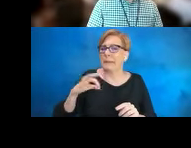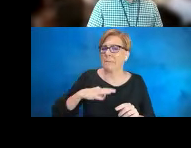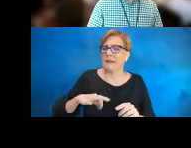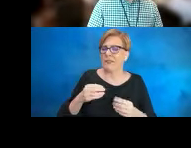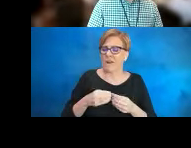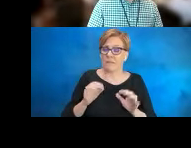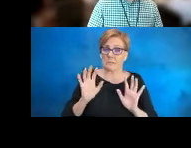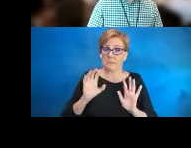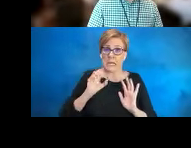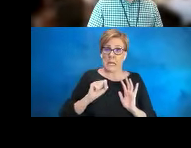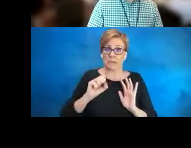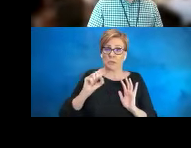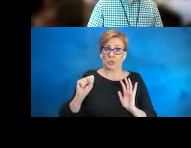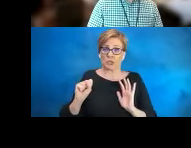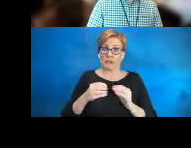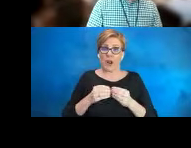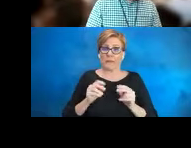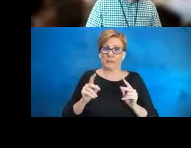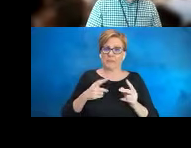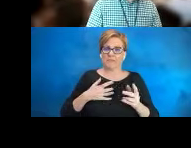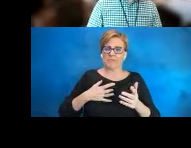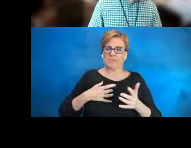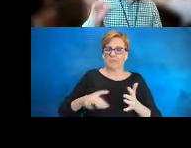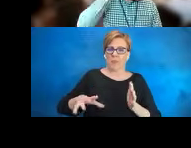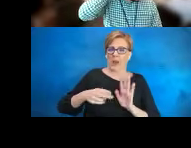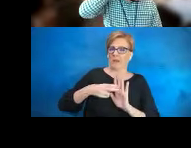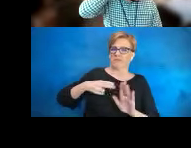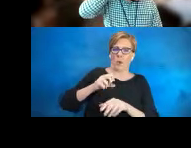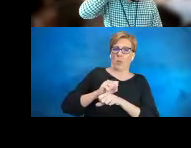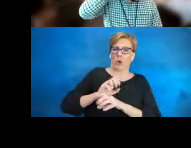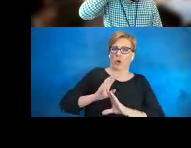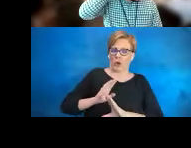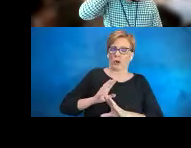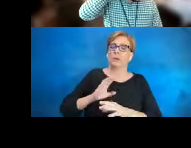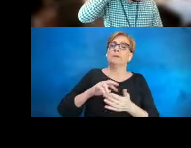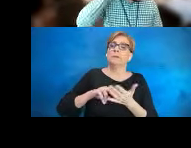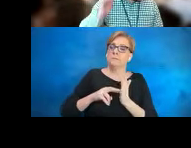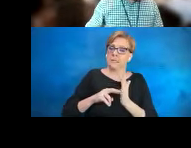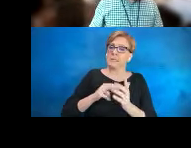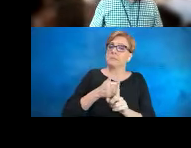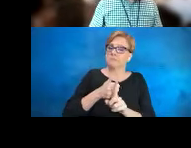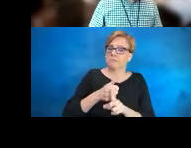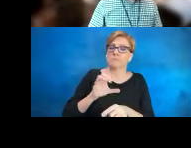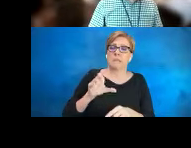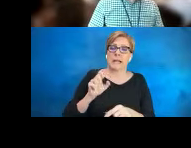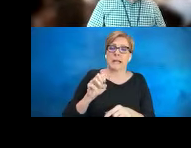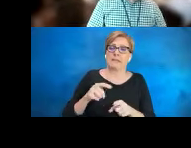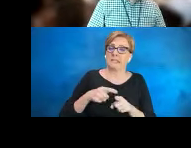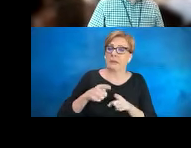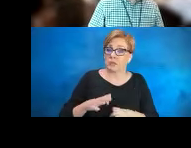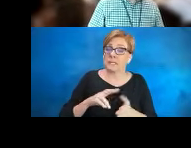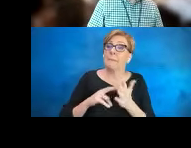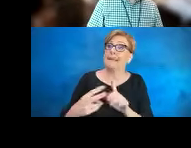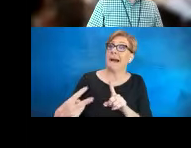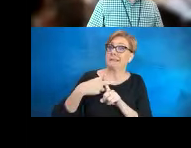like being called workers, so they're called claims specialists. And those are the folks who are assigned specific cases. So these are the people who